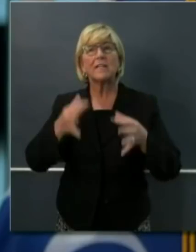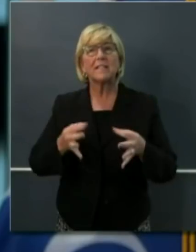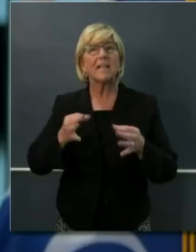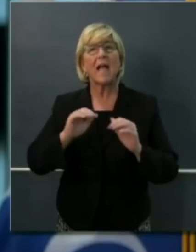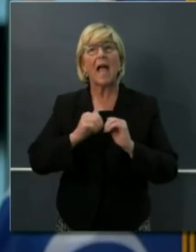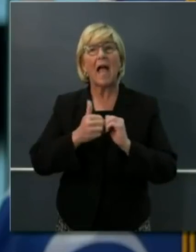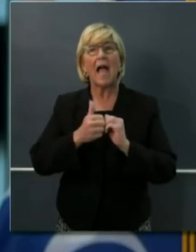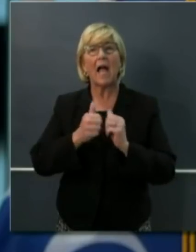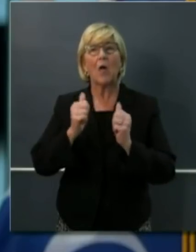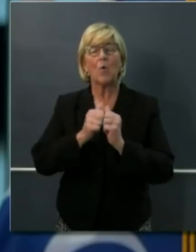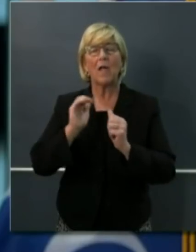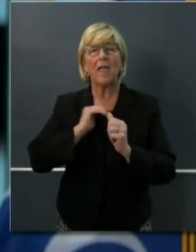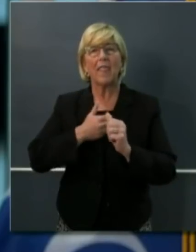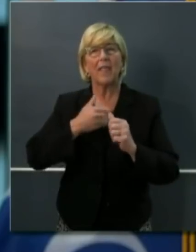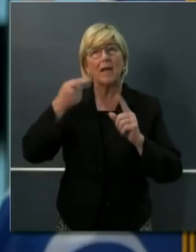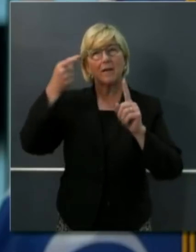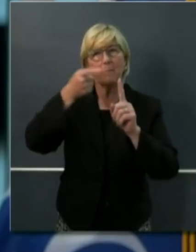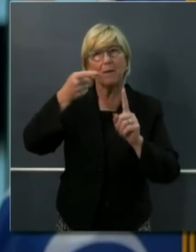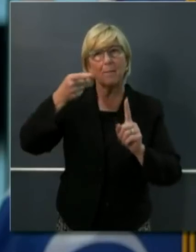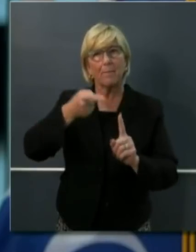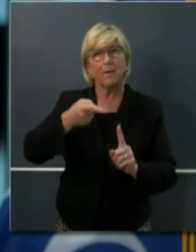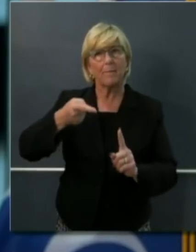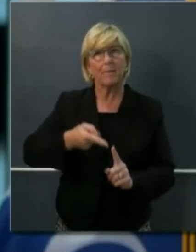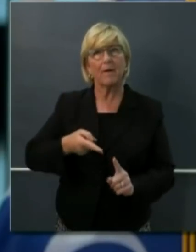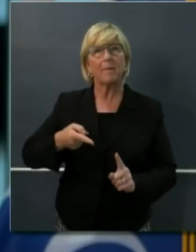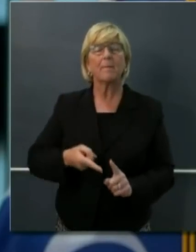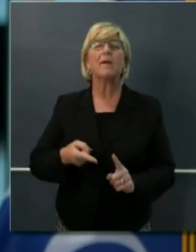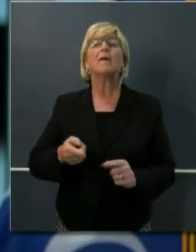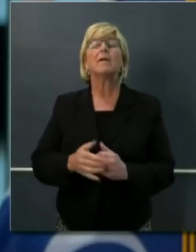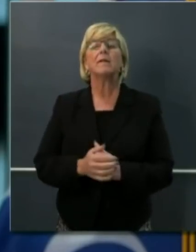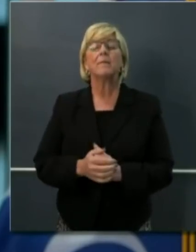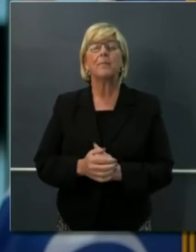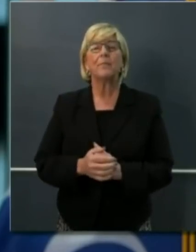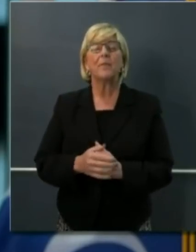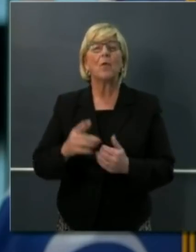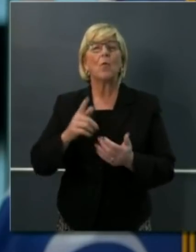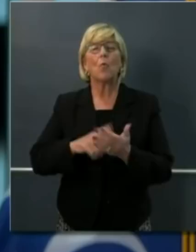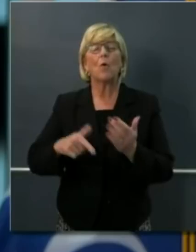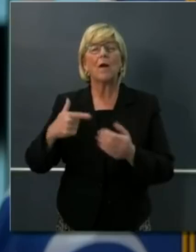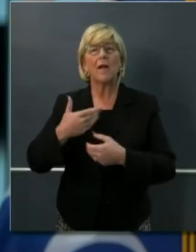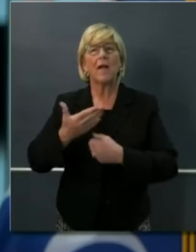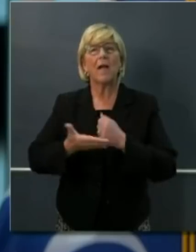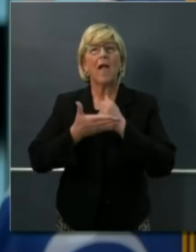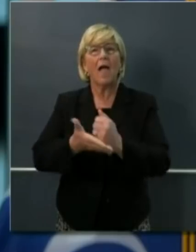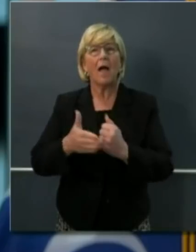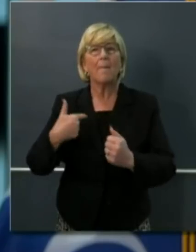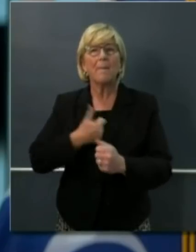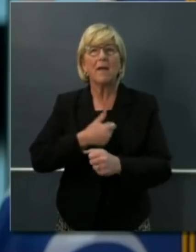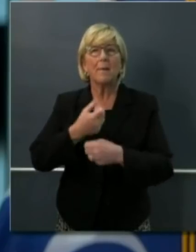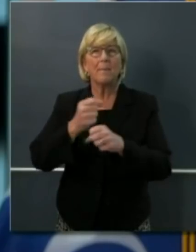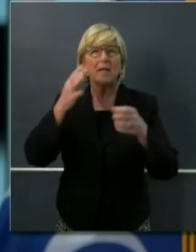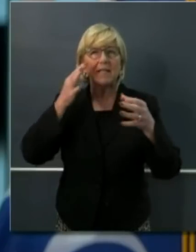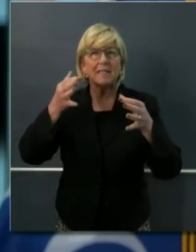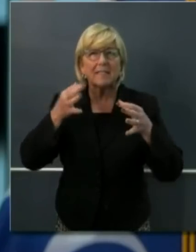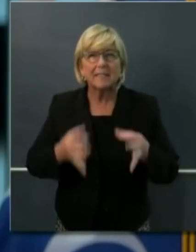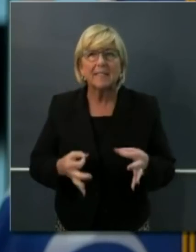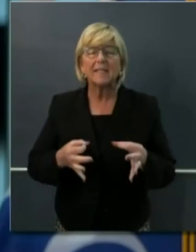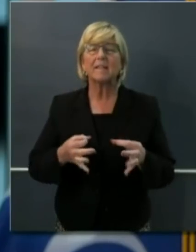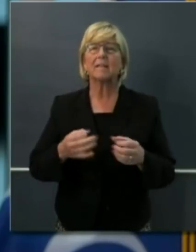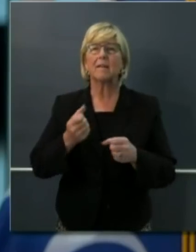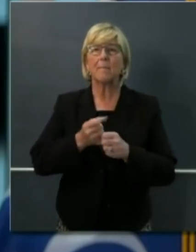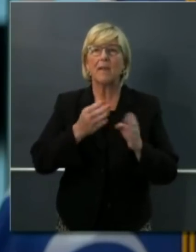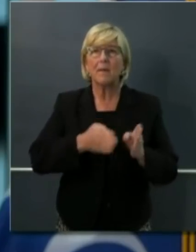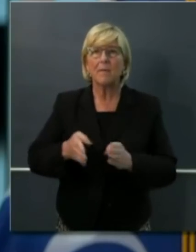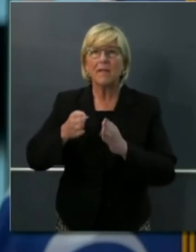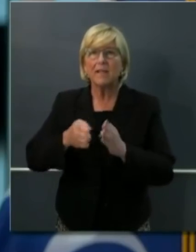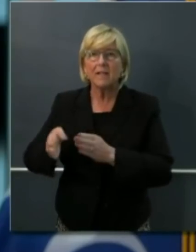decision-making and the transparency around those indicators and that framework that allow us to organize around